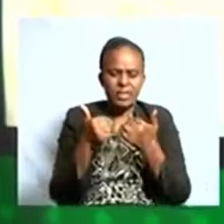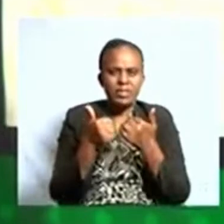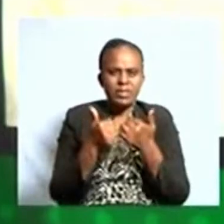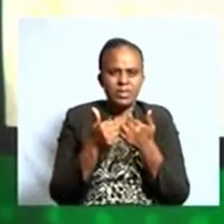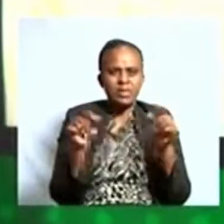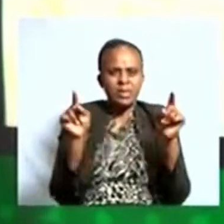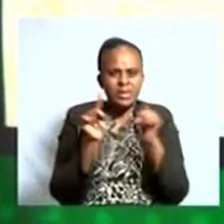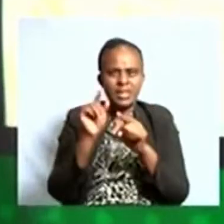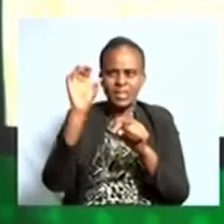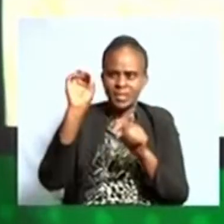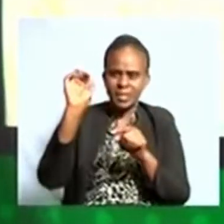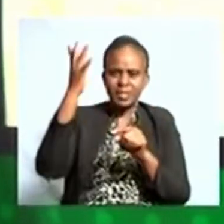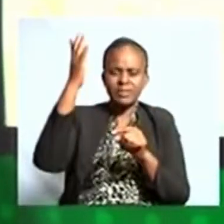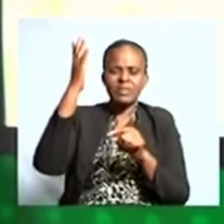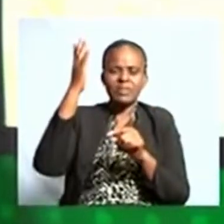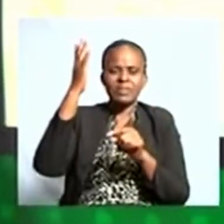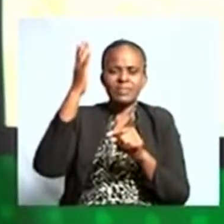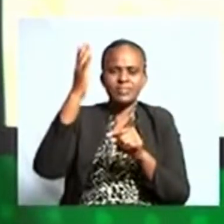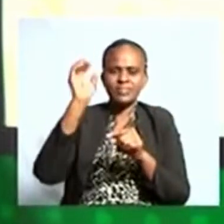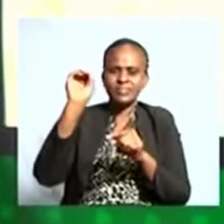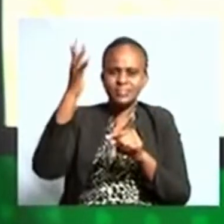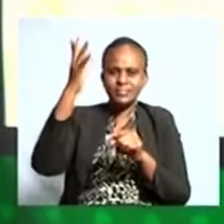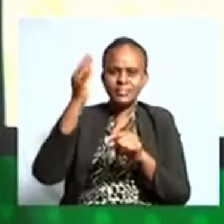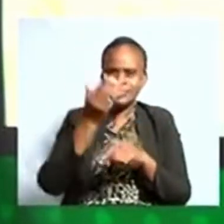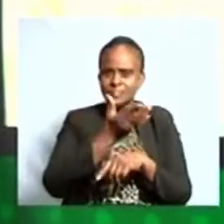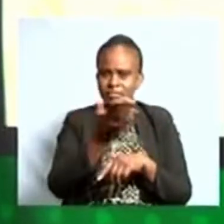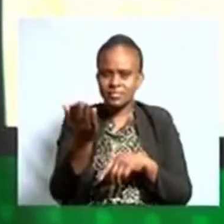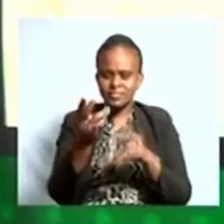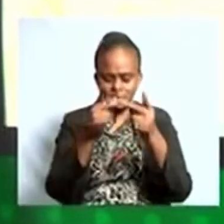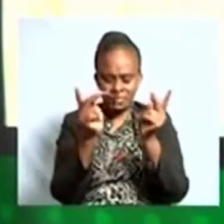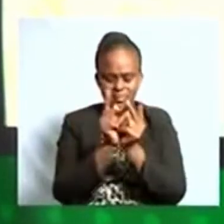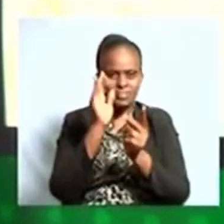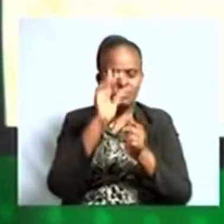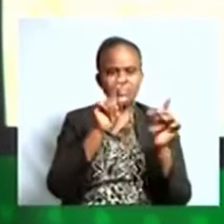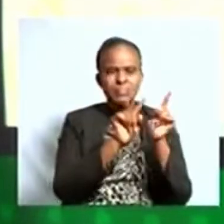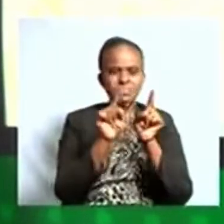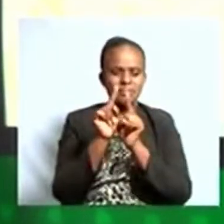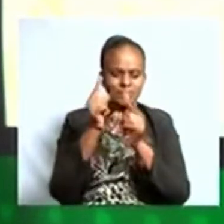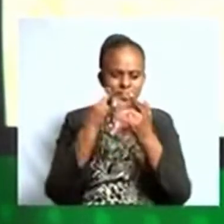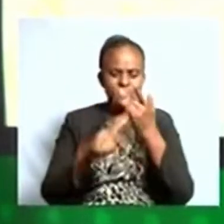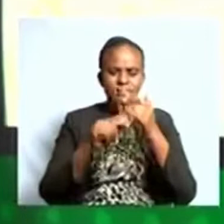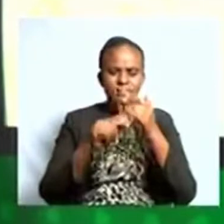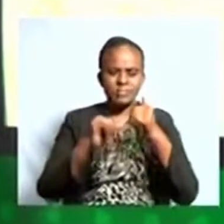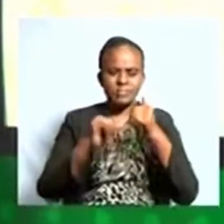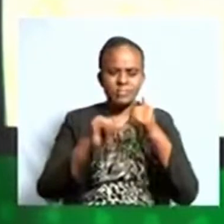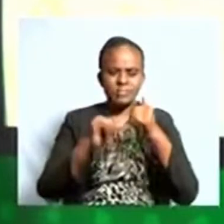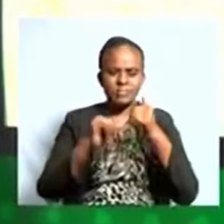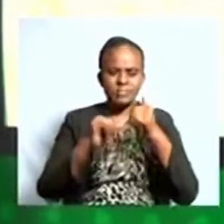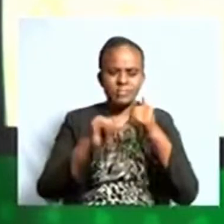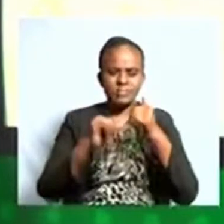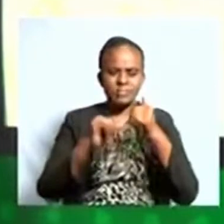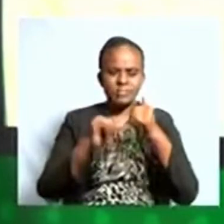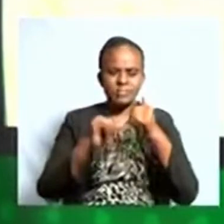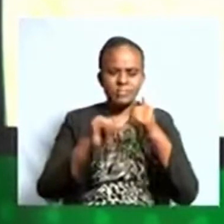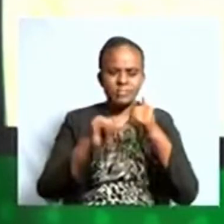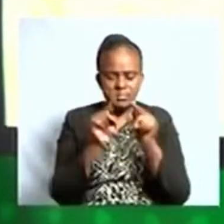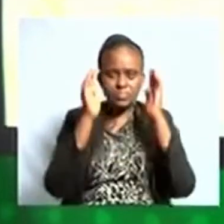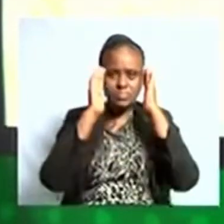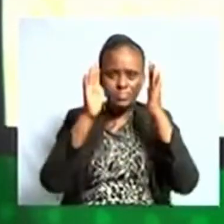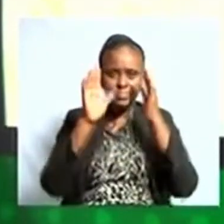as netball. So these facilities will also, we want to expand to also take care of